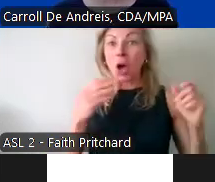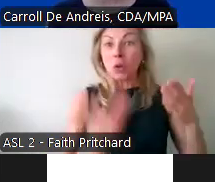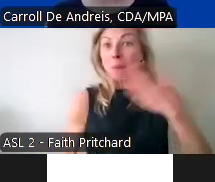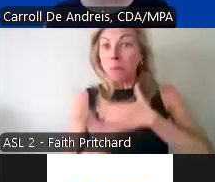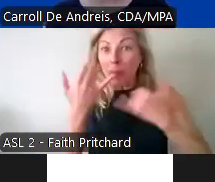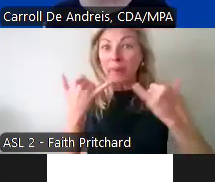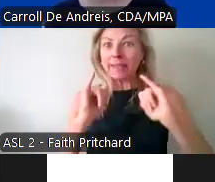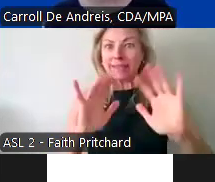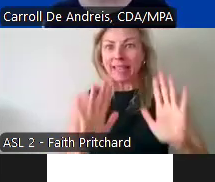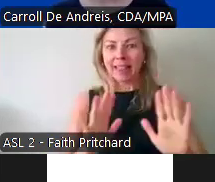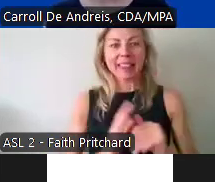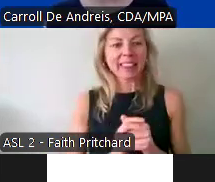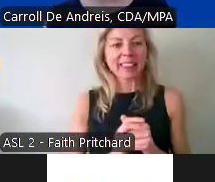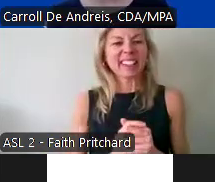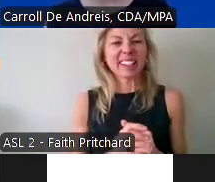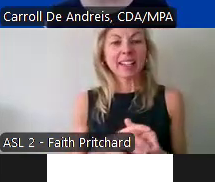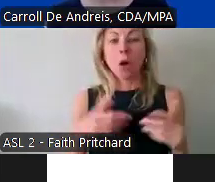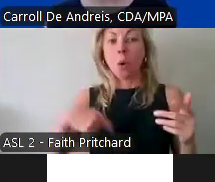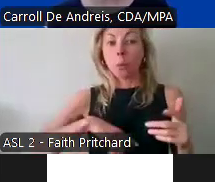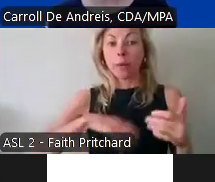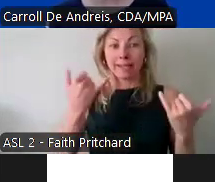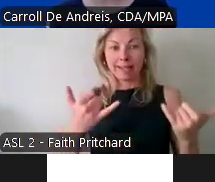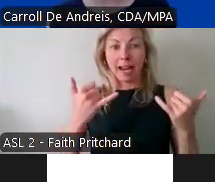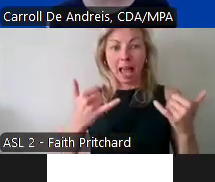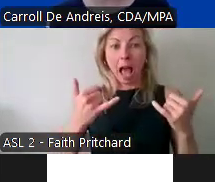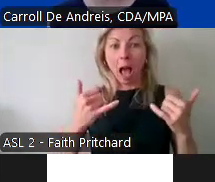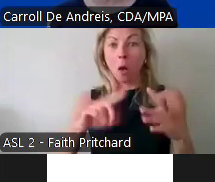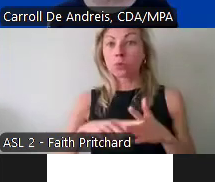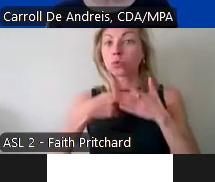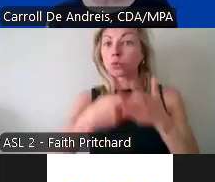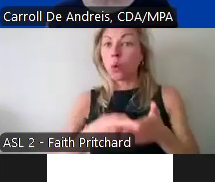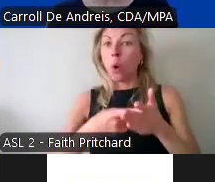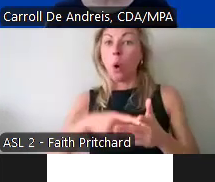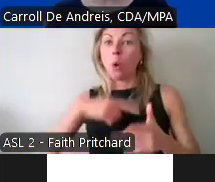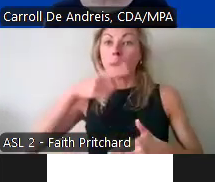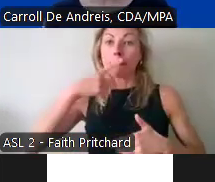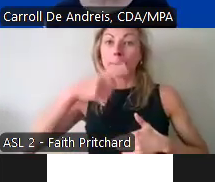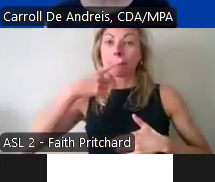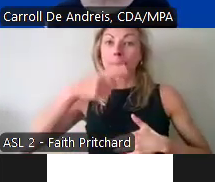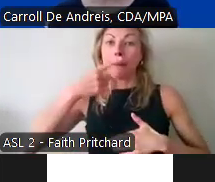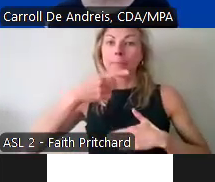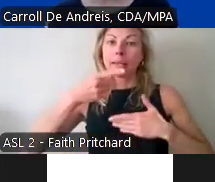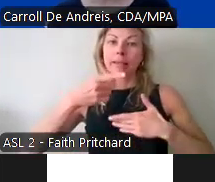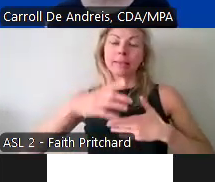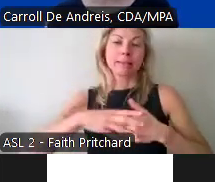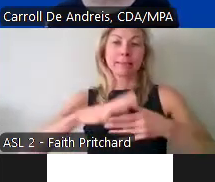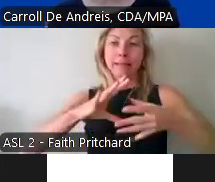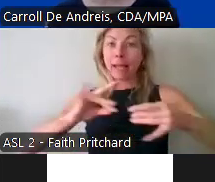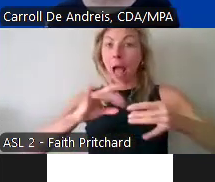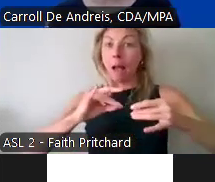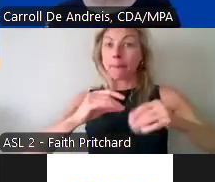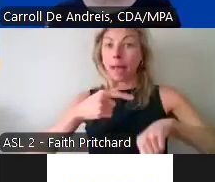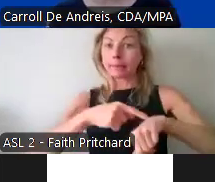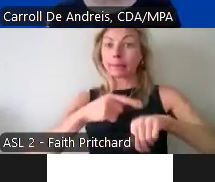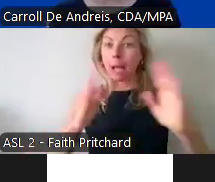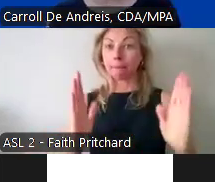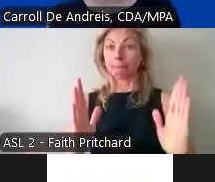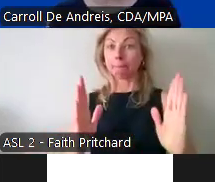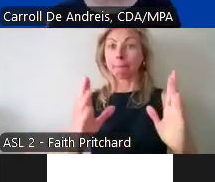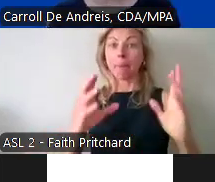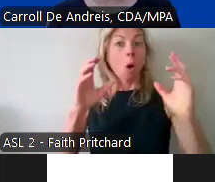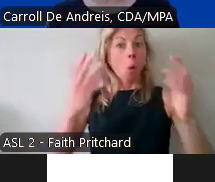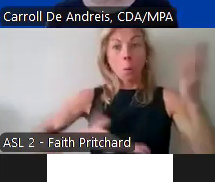still. We are moving to our public comment period. And we welcome your comments.